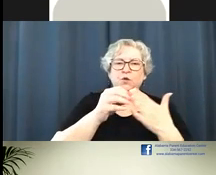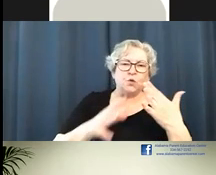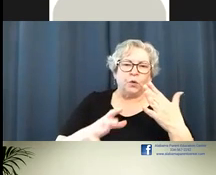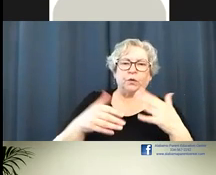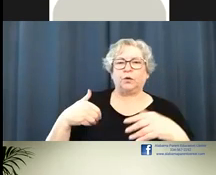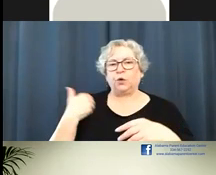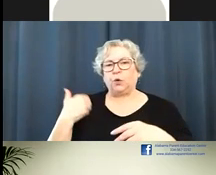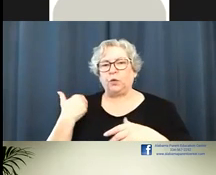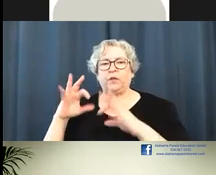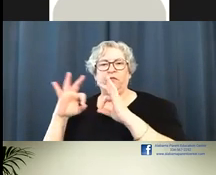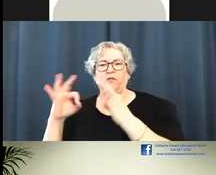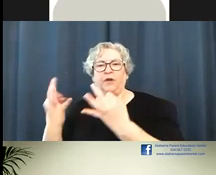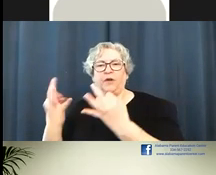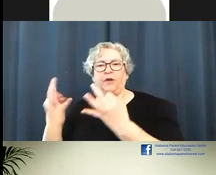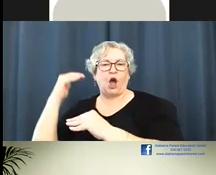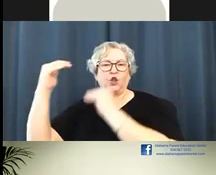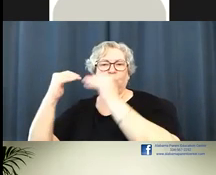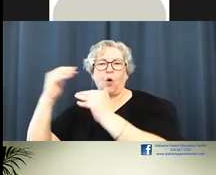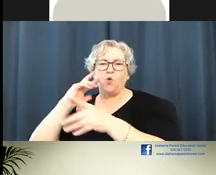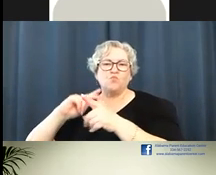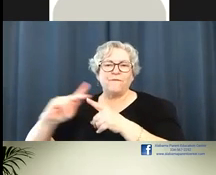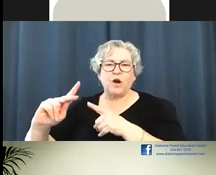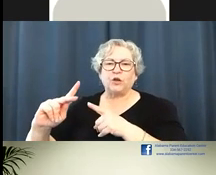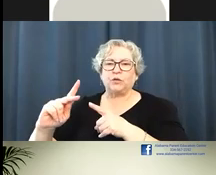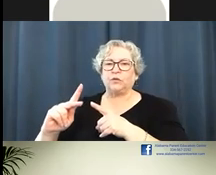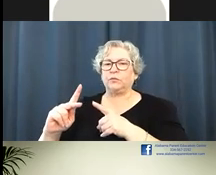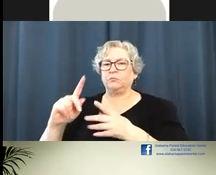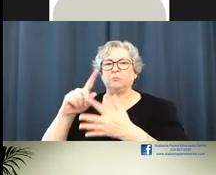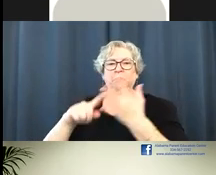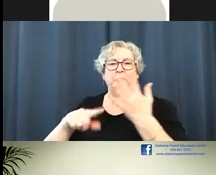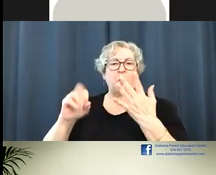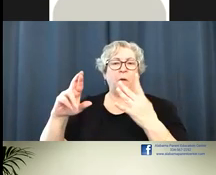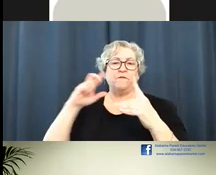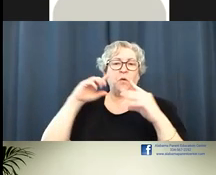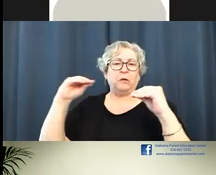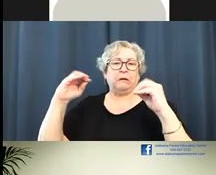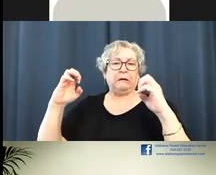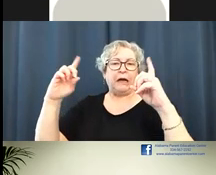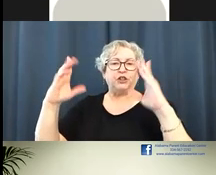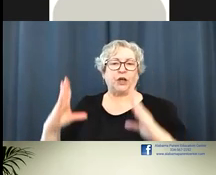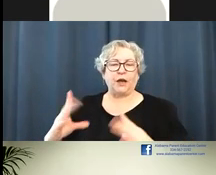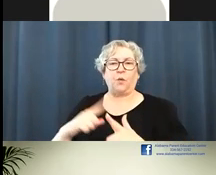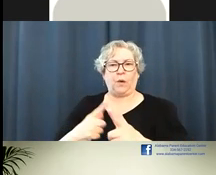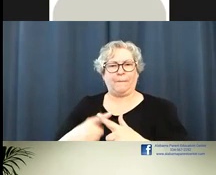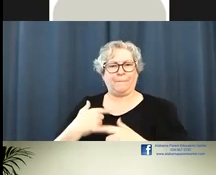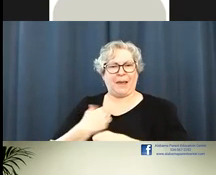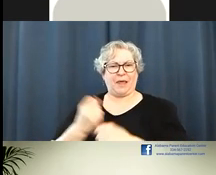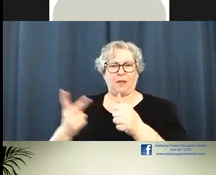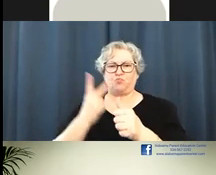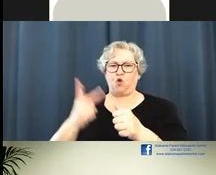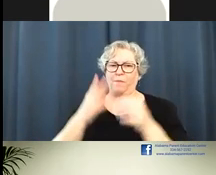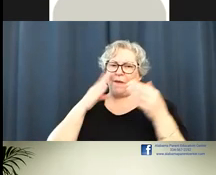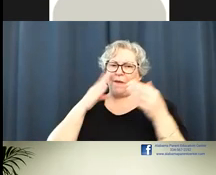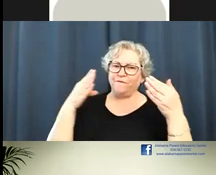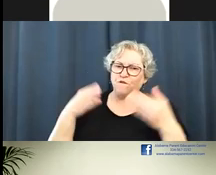families, adults, professionals that serve them, and or educators. And so we made that our primary focus. And